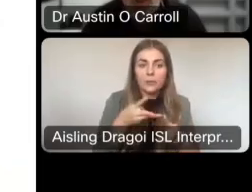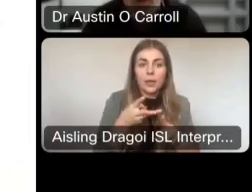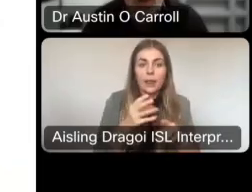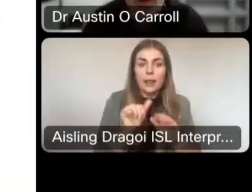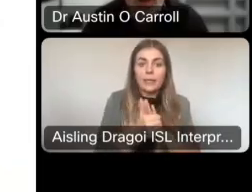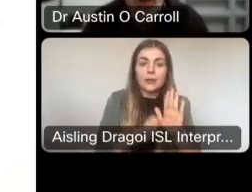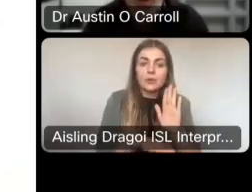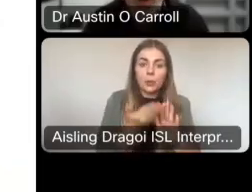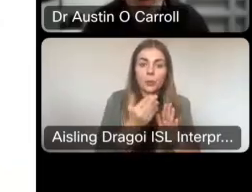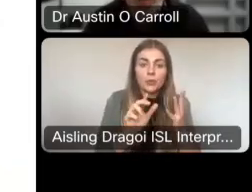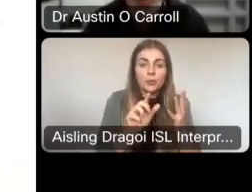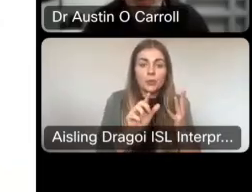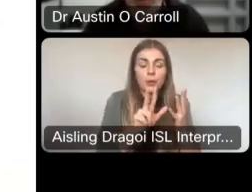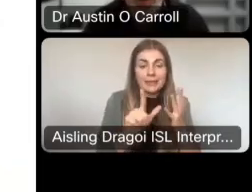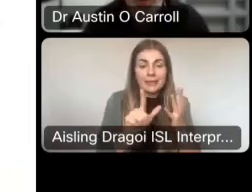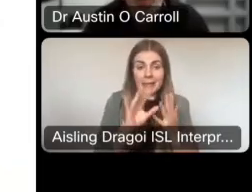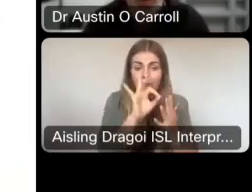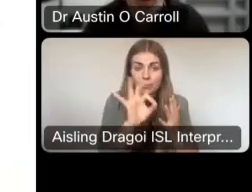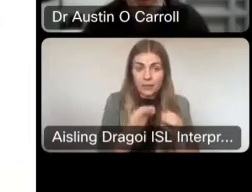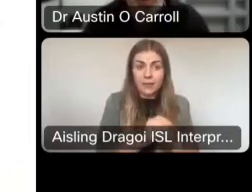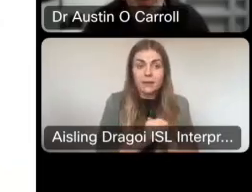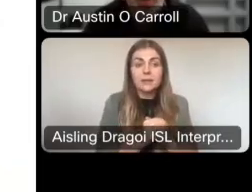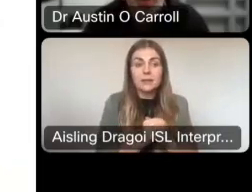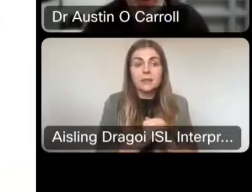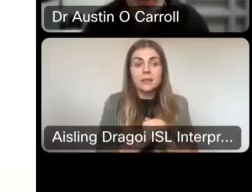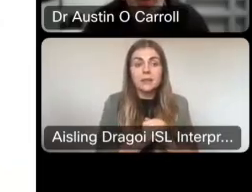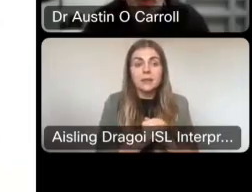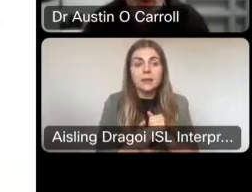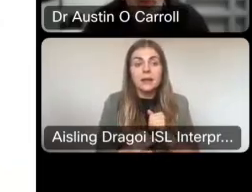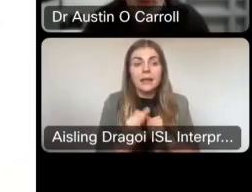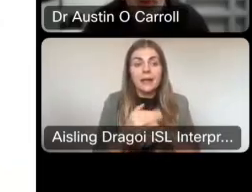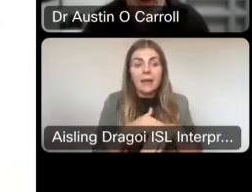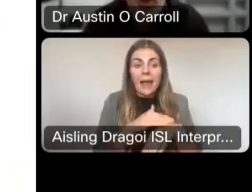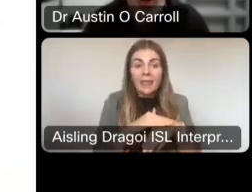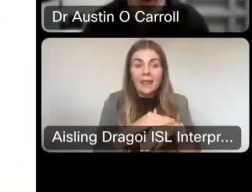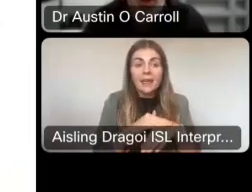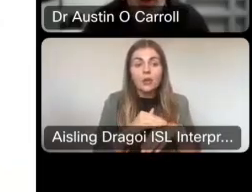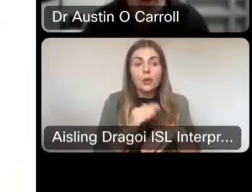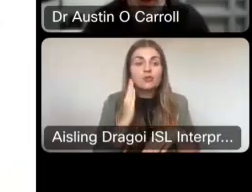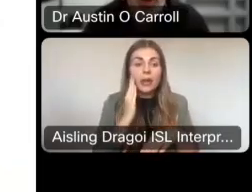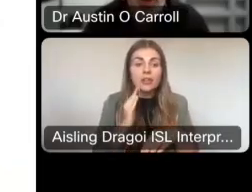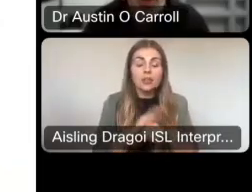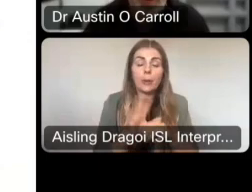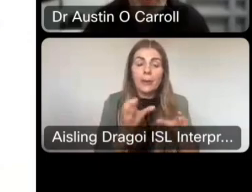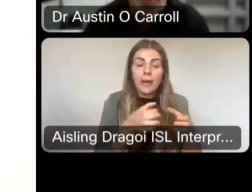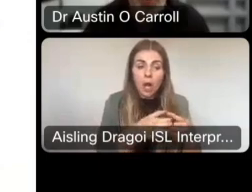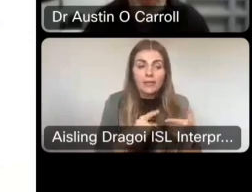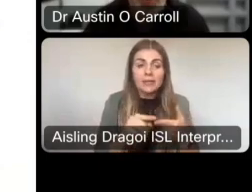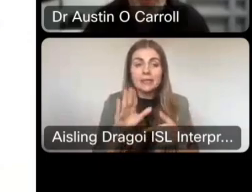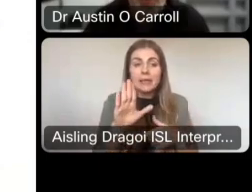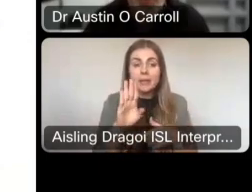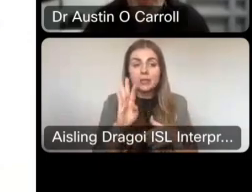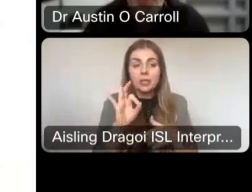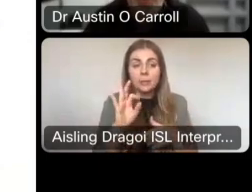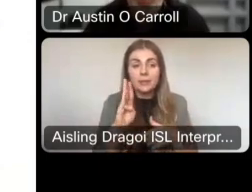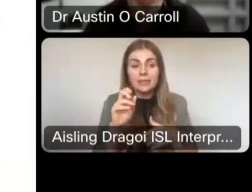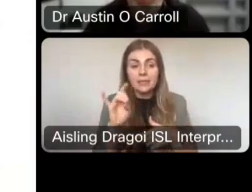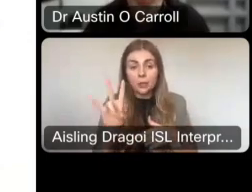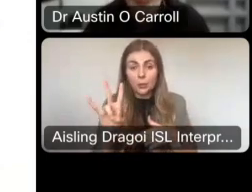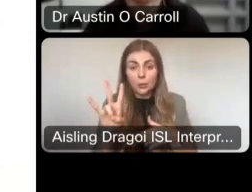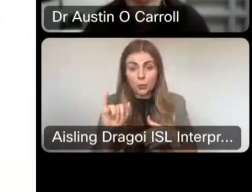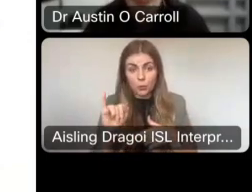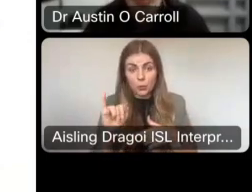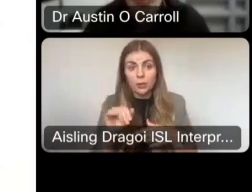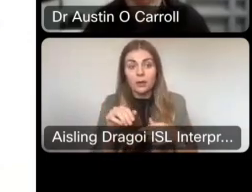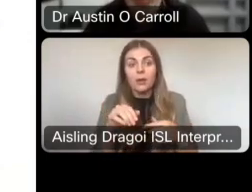adverse childhood events. Ethnic and racial minorities more likely, LGBTQ individuals more likely, individuals with disabilities and women and